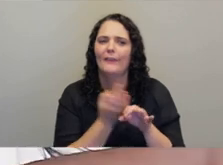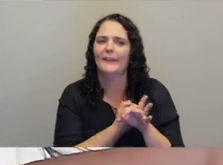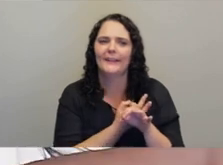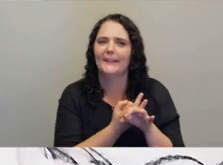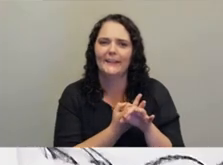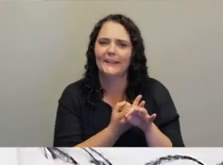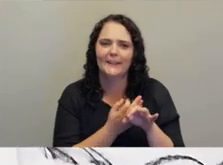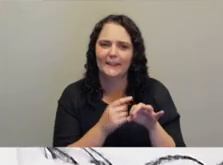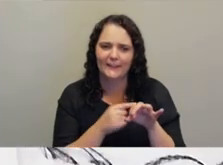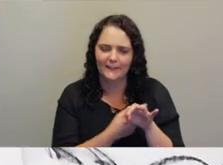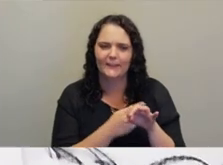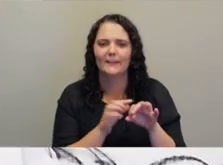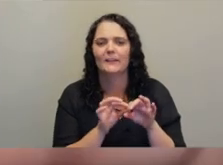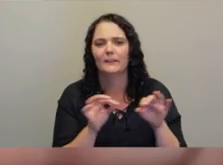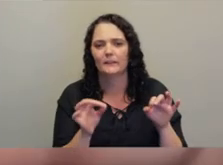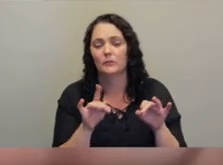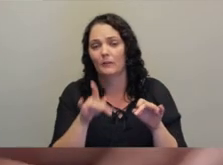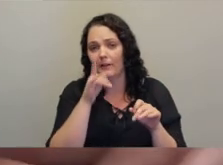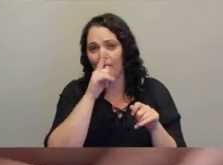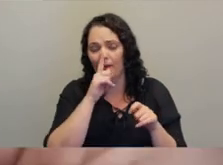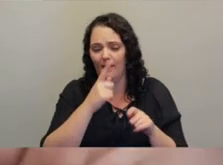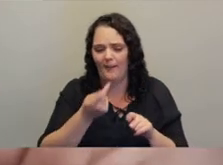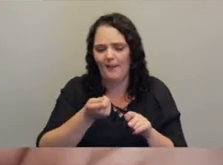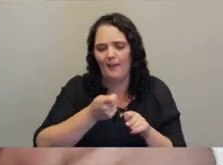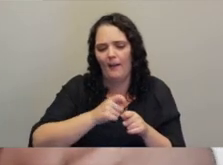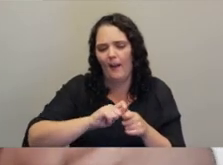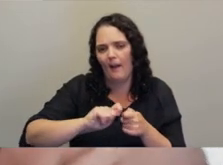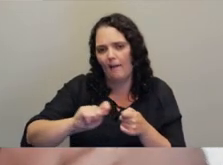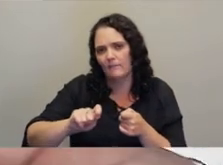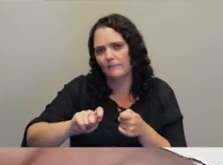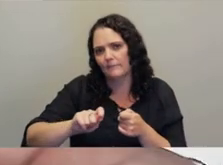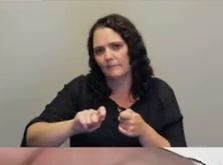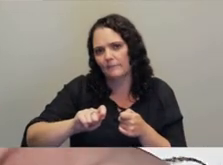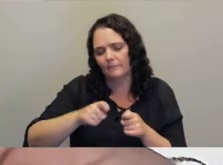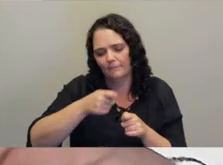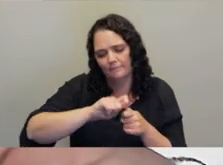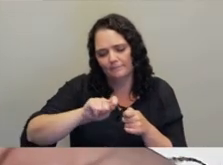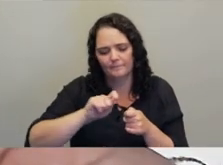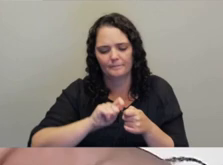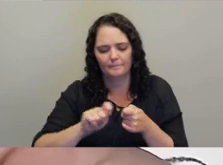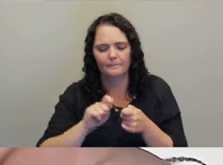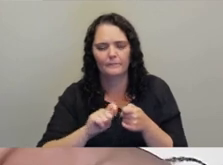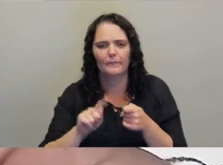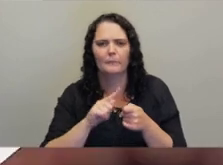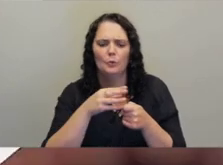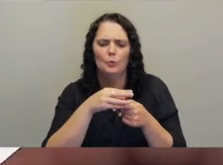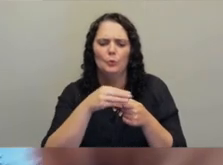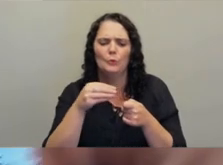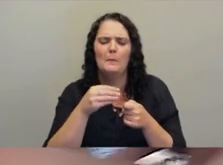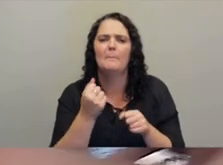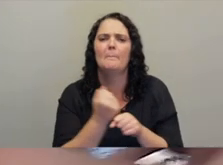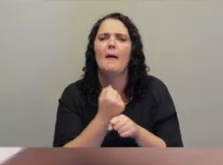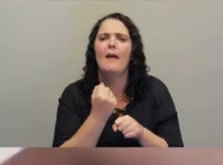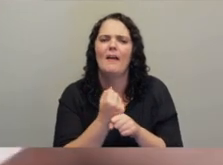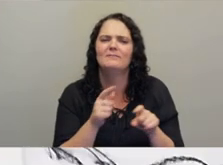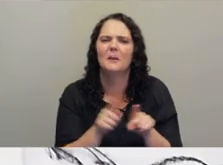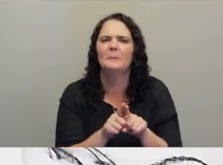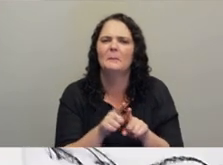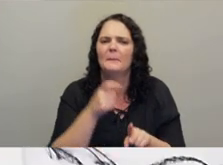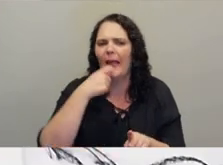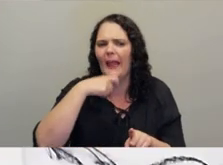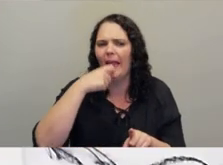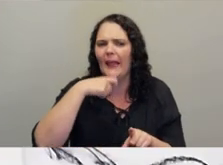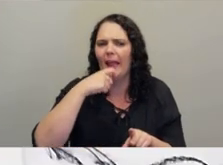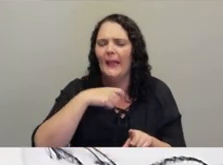pen to go along with your bad ink is just carve out that bamboo into a pen shape. Really, really easy to do. So using your